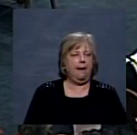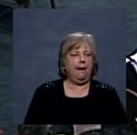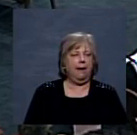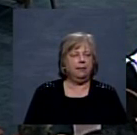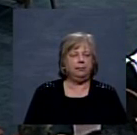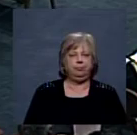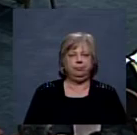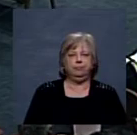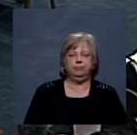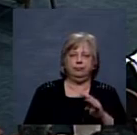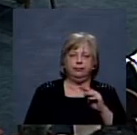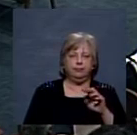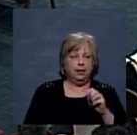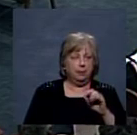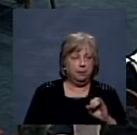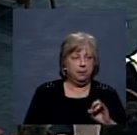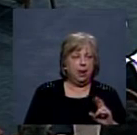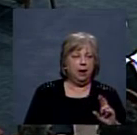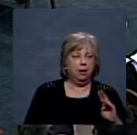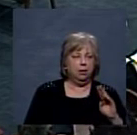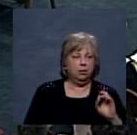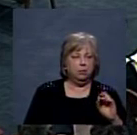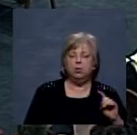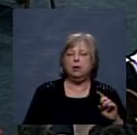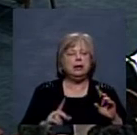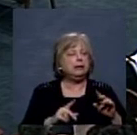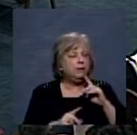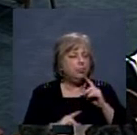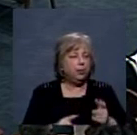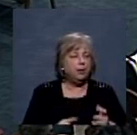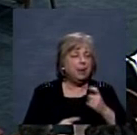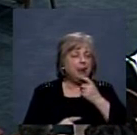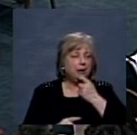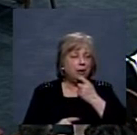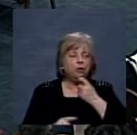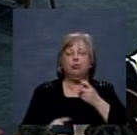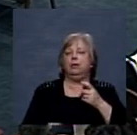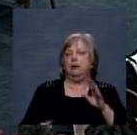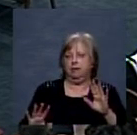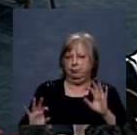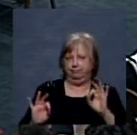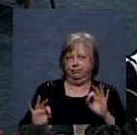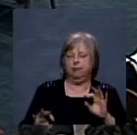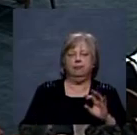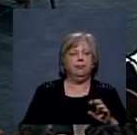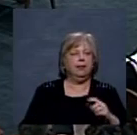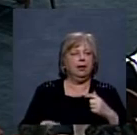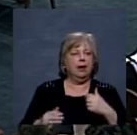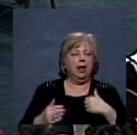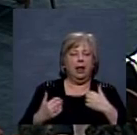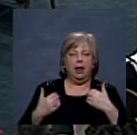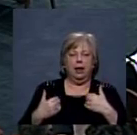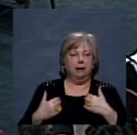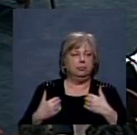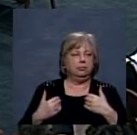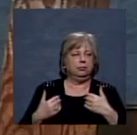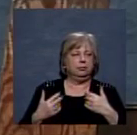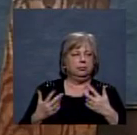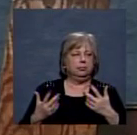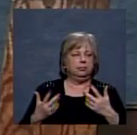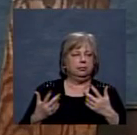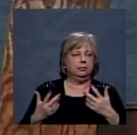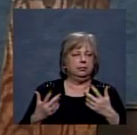Mayor and board. If Mr. Willis, Mayor, if you'll pull that up just a little bit. There you go. Thank you. I have no, you know,